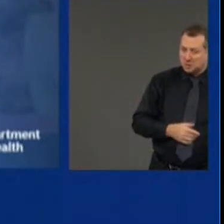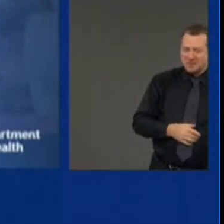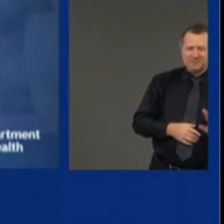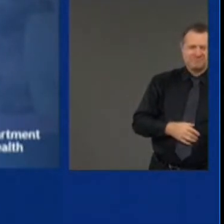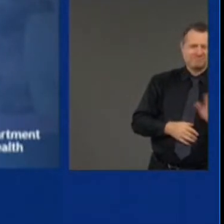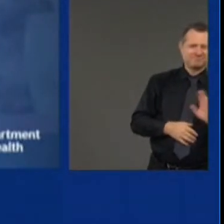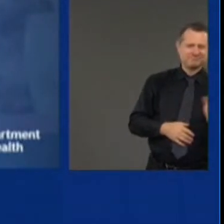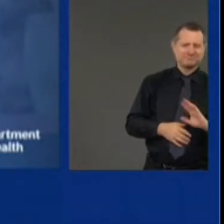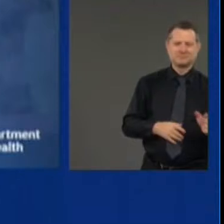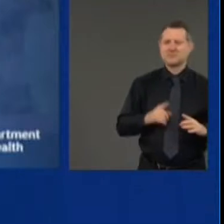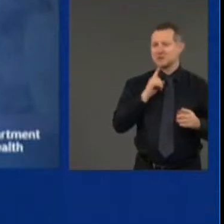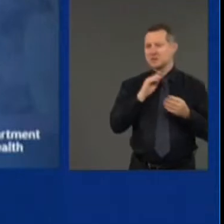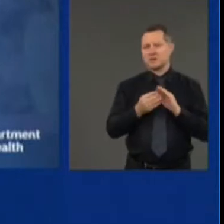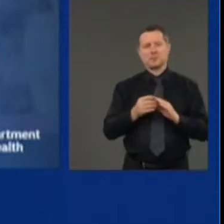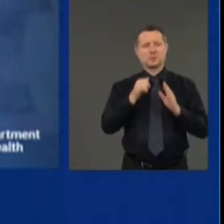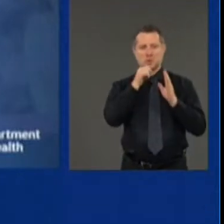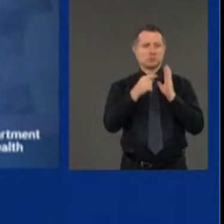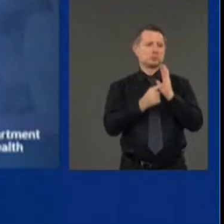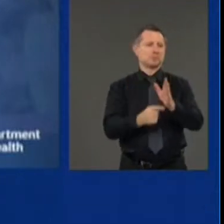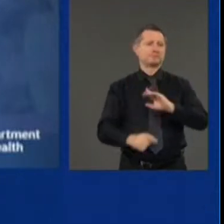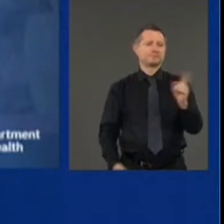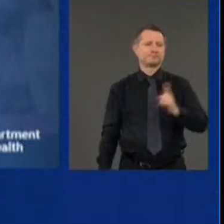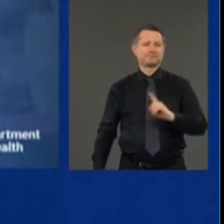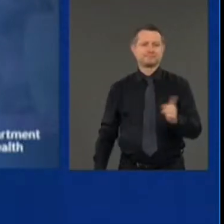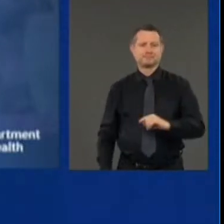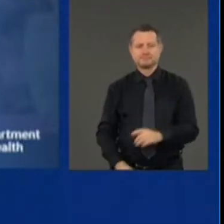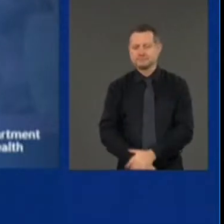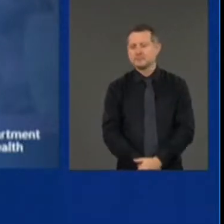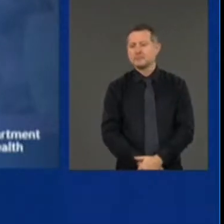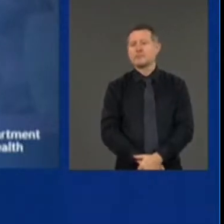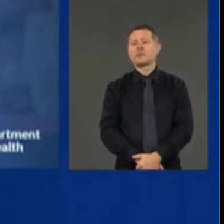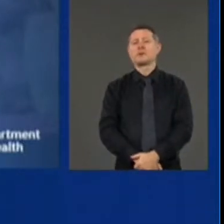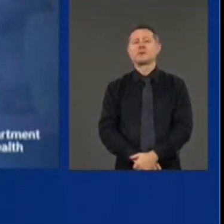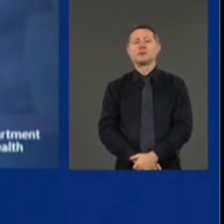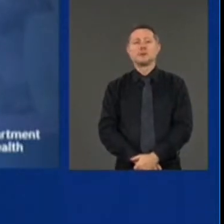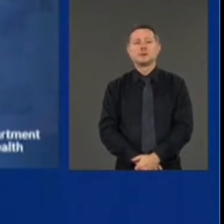nursing homes with a higher star rating just does not hold.